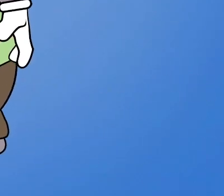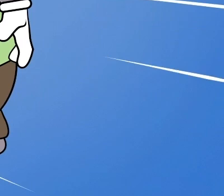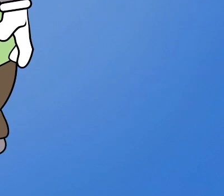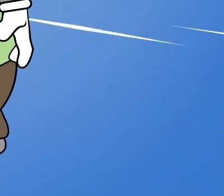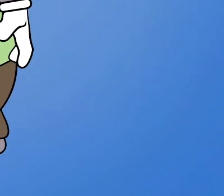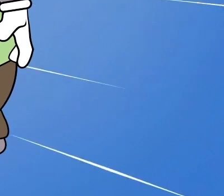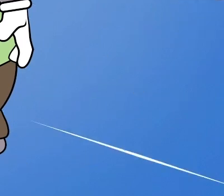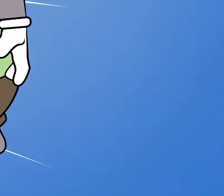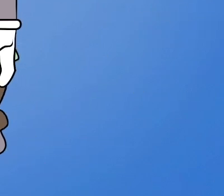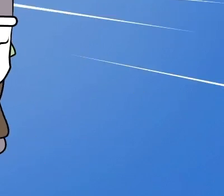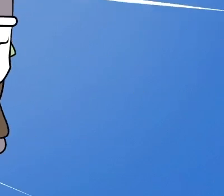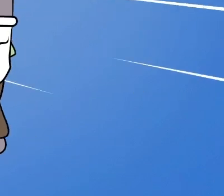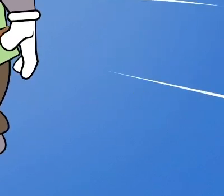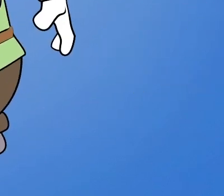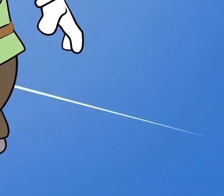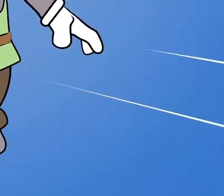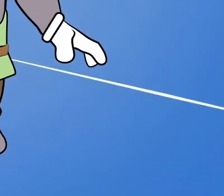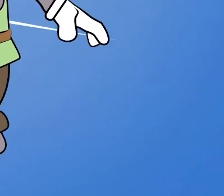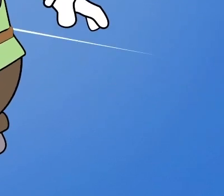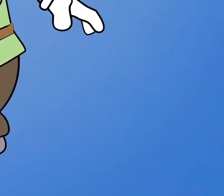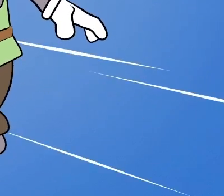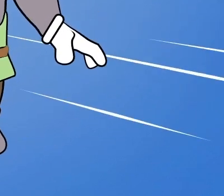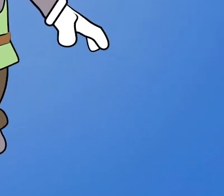come and study with Tanzania Institute of Education.